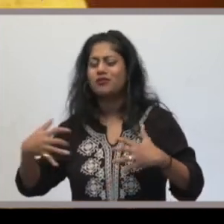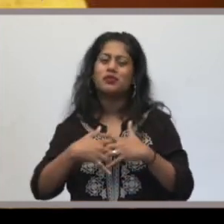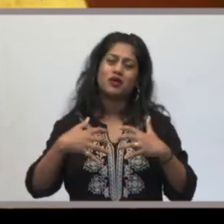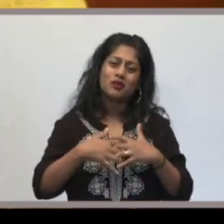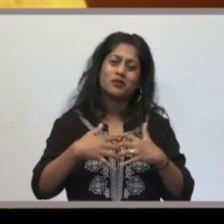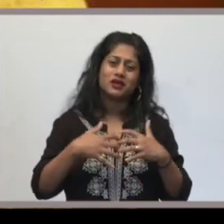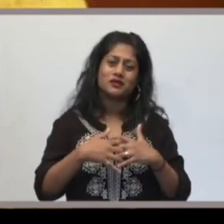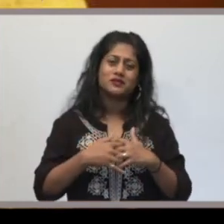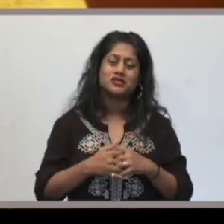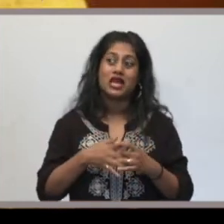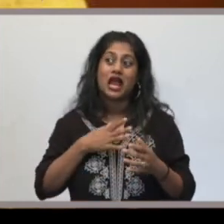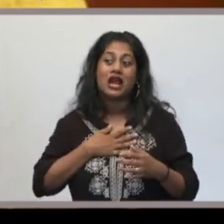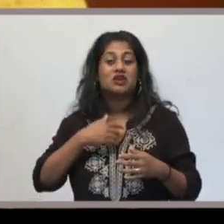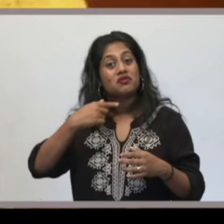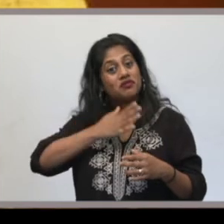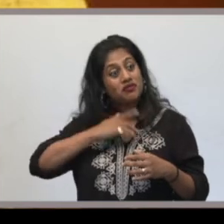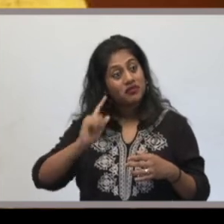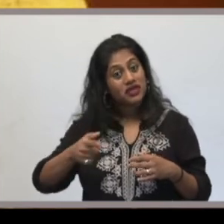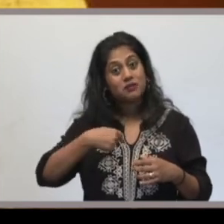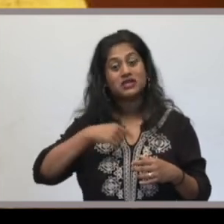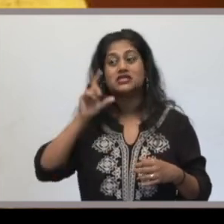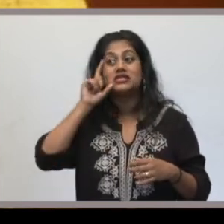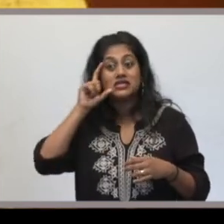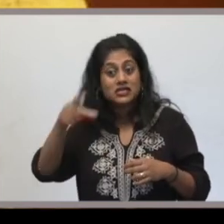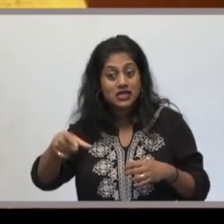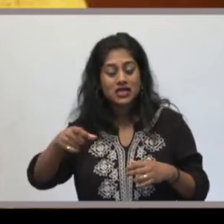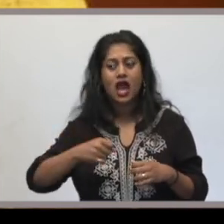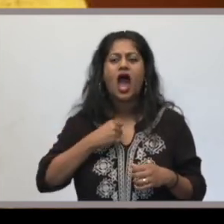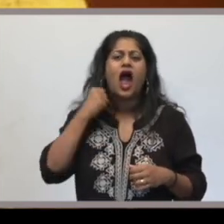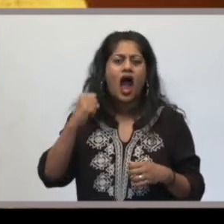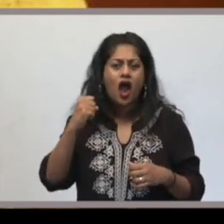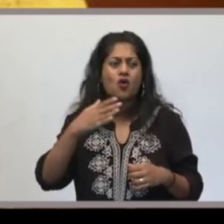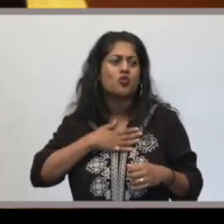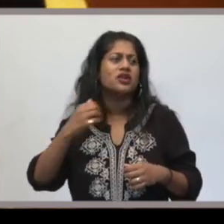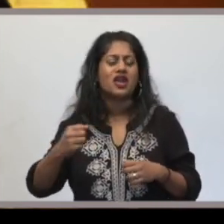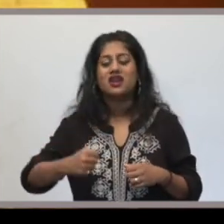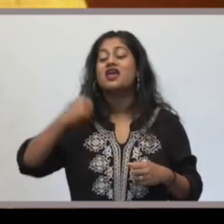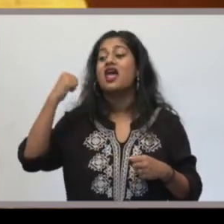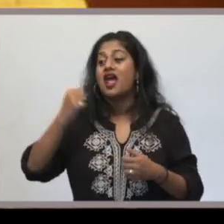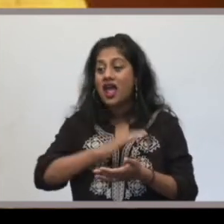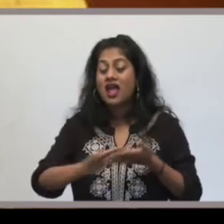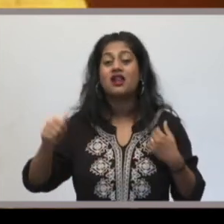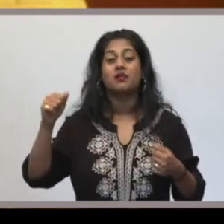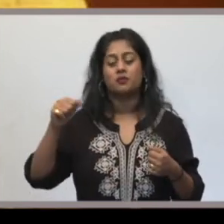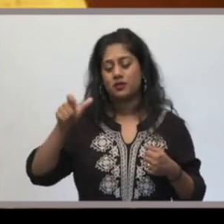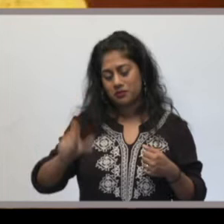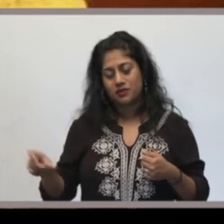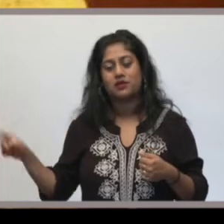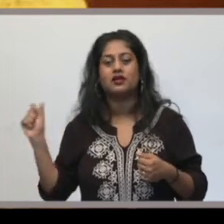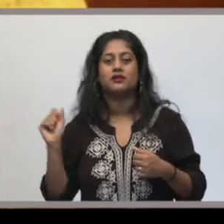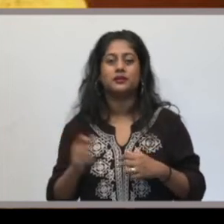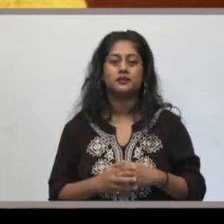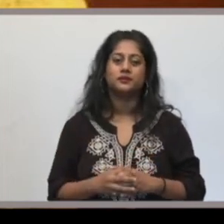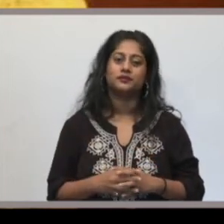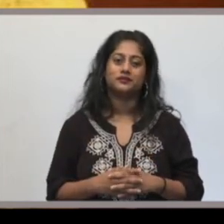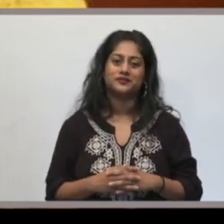never wastes a hurt. If you have had a problem in your life that you have gone through, you know what? You